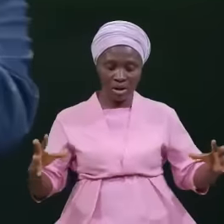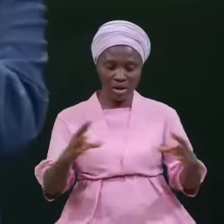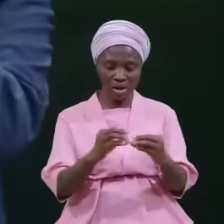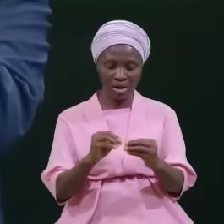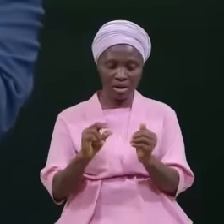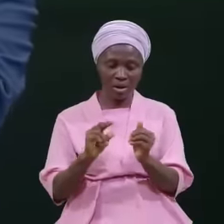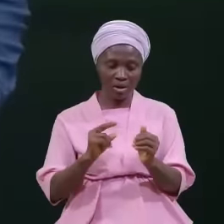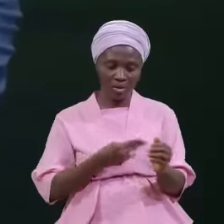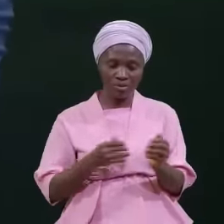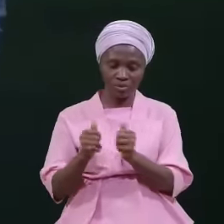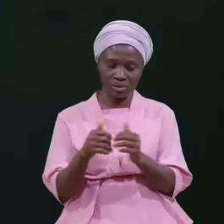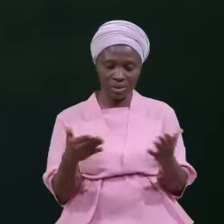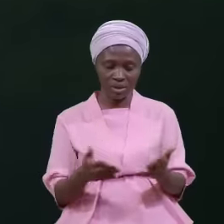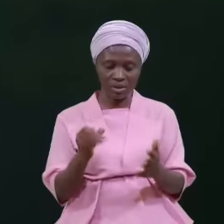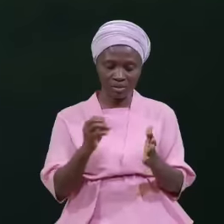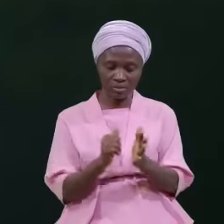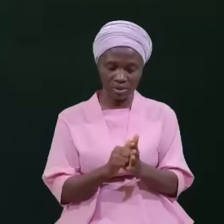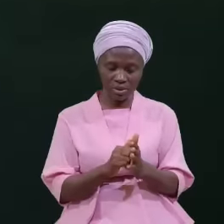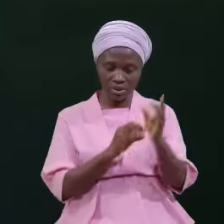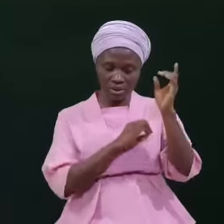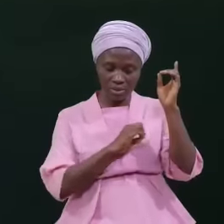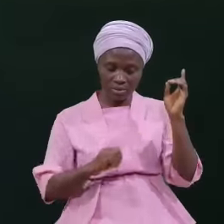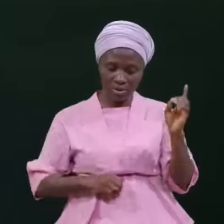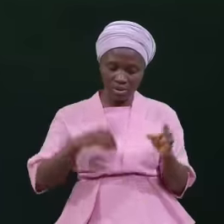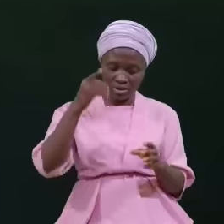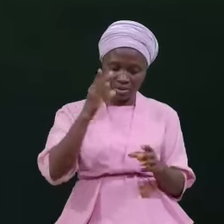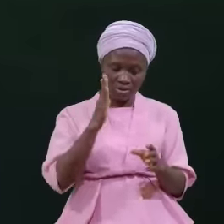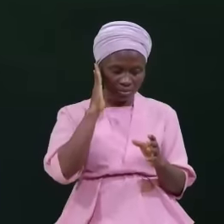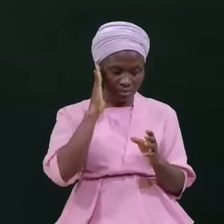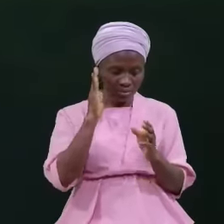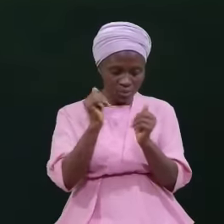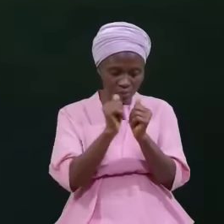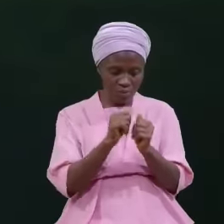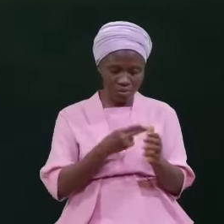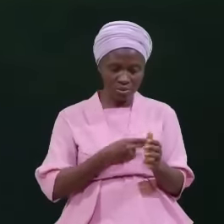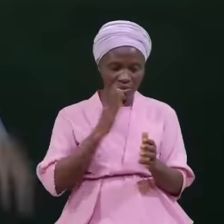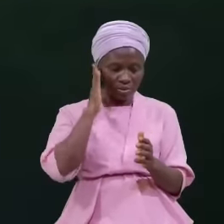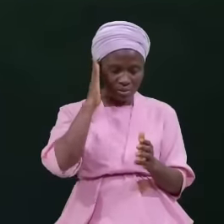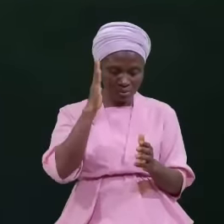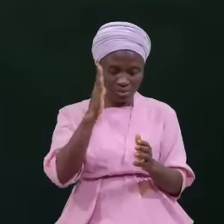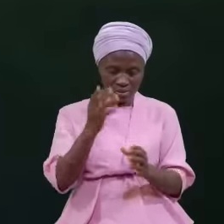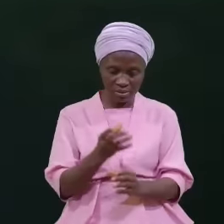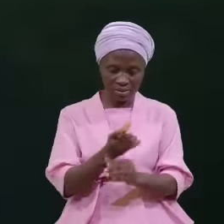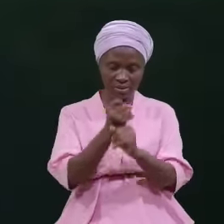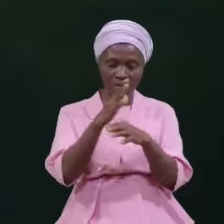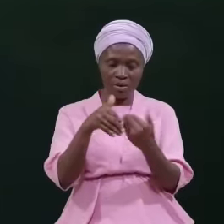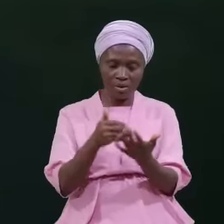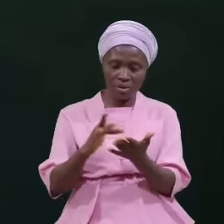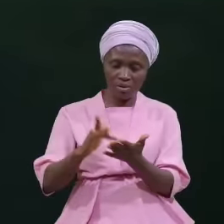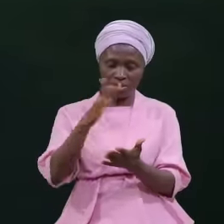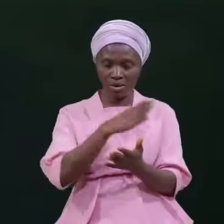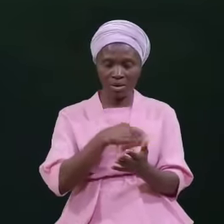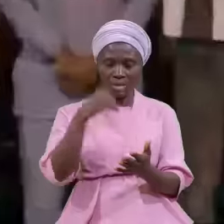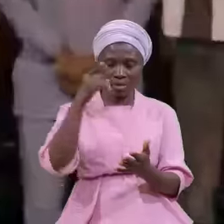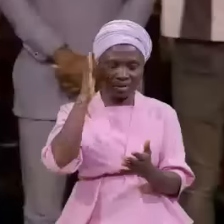that Emmanuel, God with us, will take the glory and will have the final say in